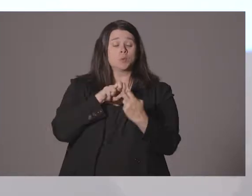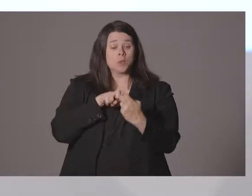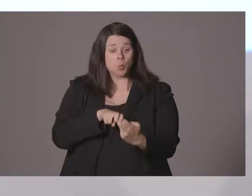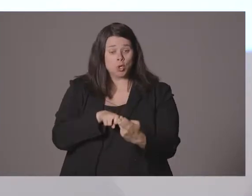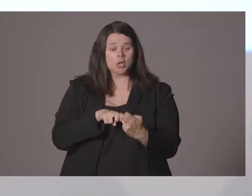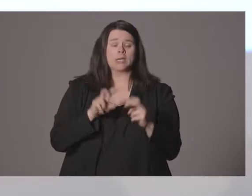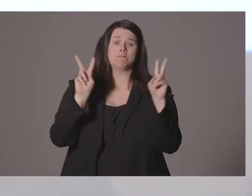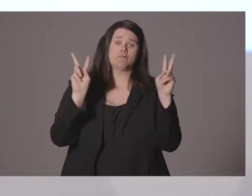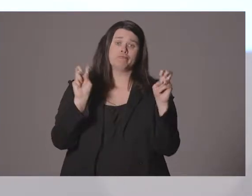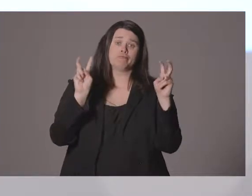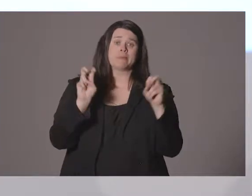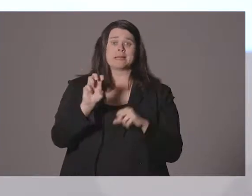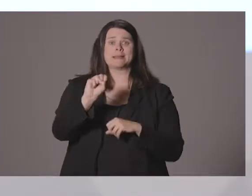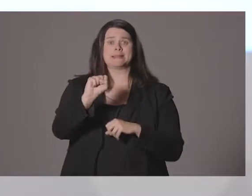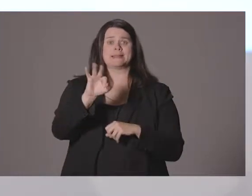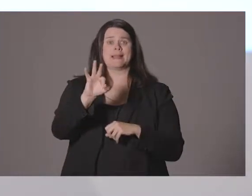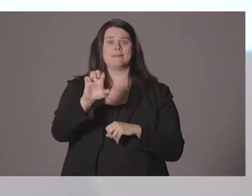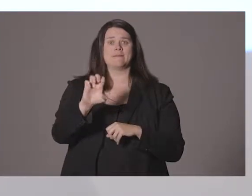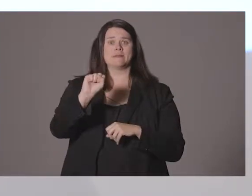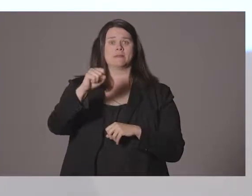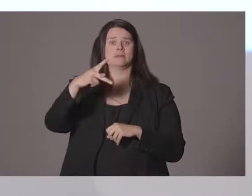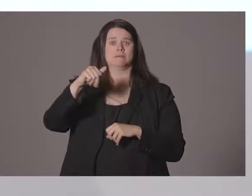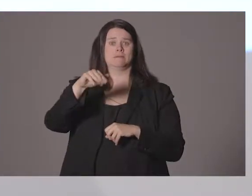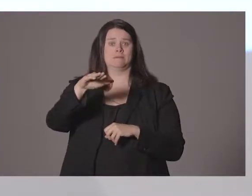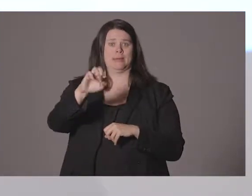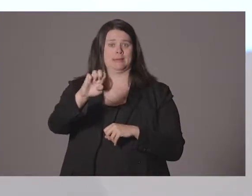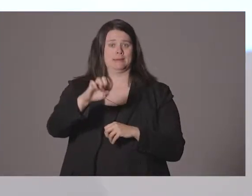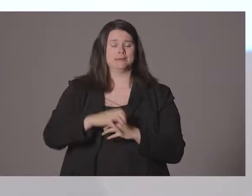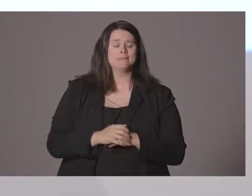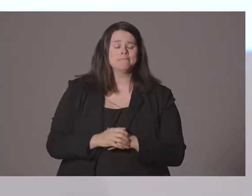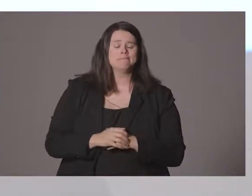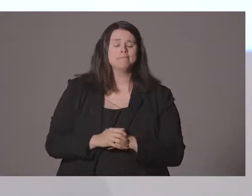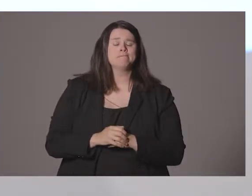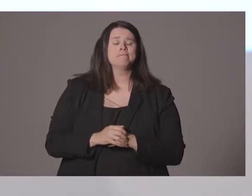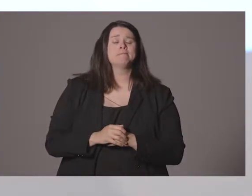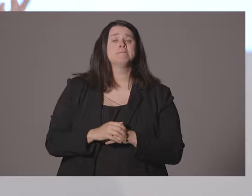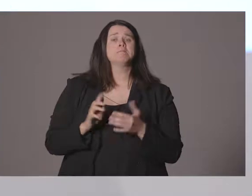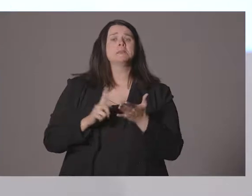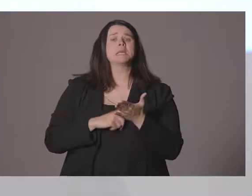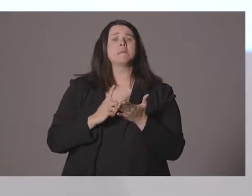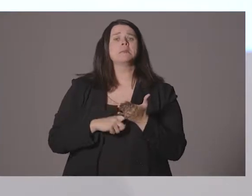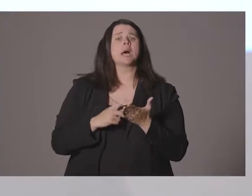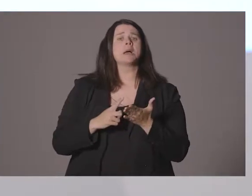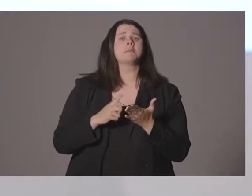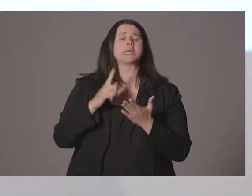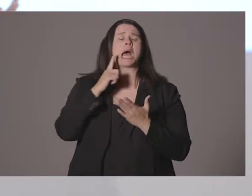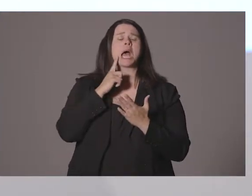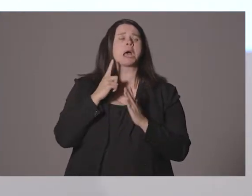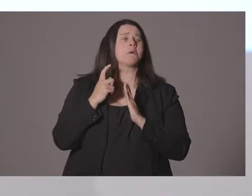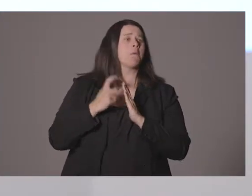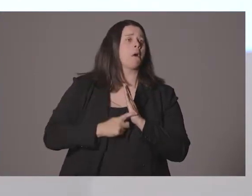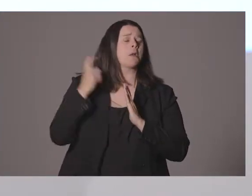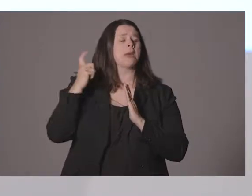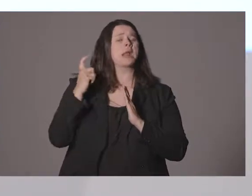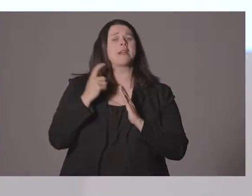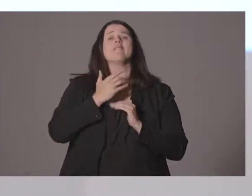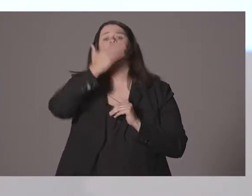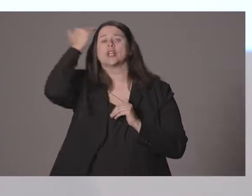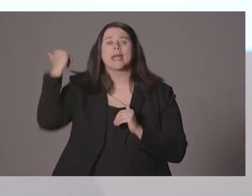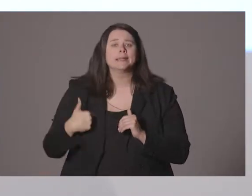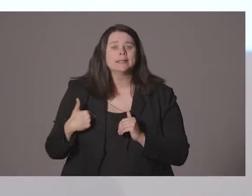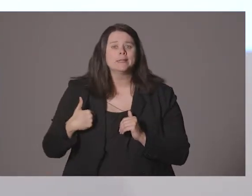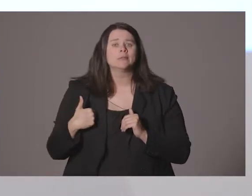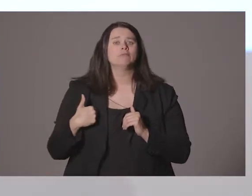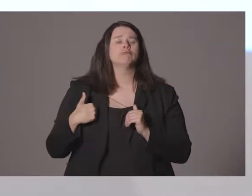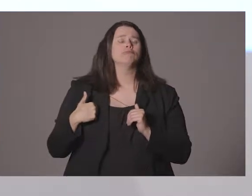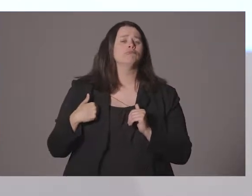a so-called safe space, I can forget. Right? I can have my own little moment of amnesia. I